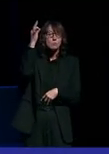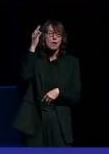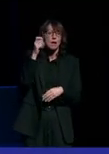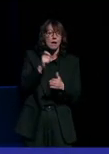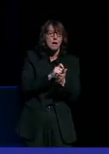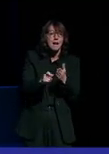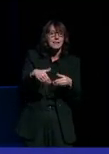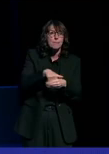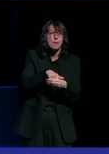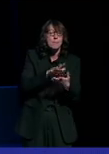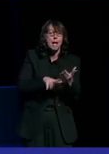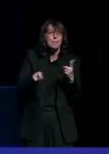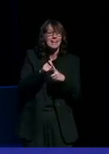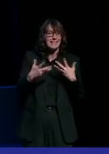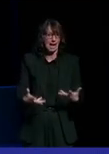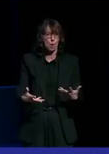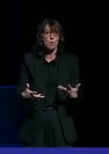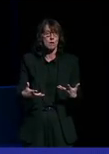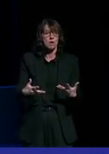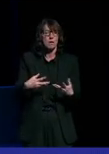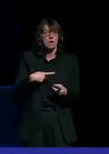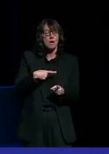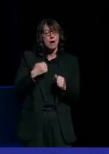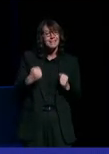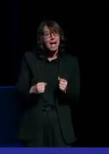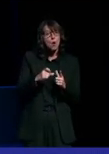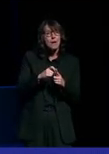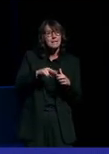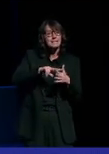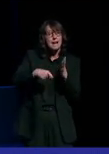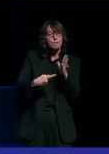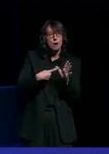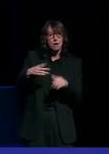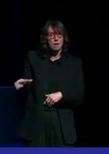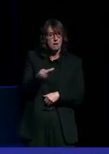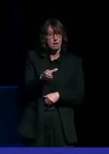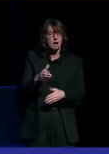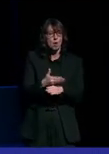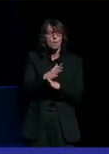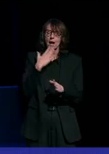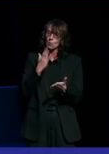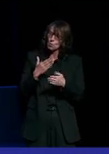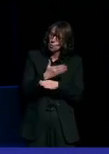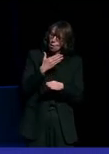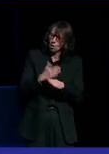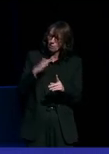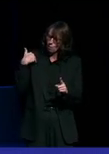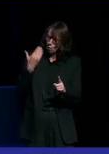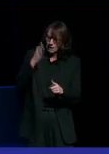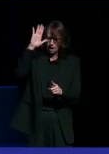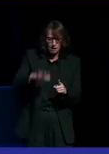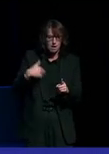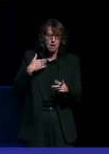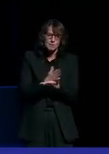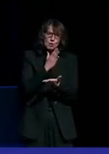and as a member of parliament. And in this brief, at DEFRA, I will work night and day to preserve our green